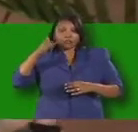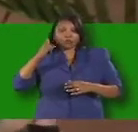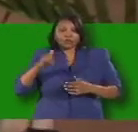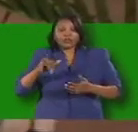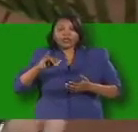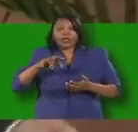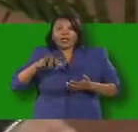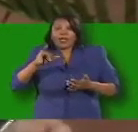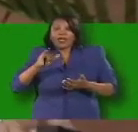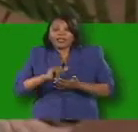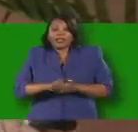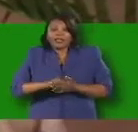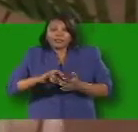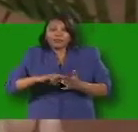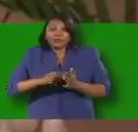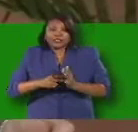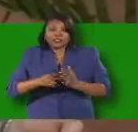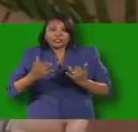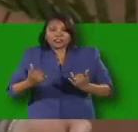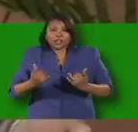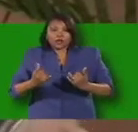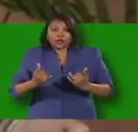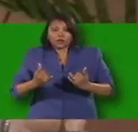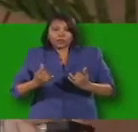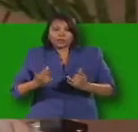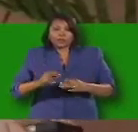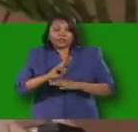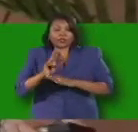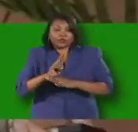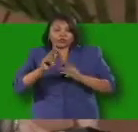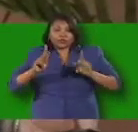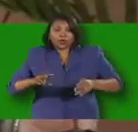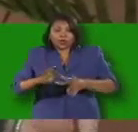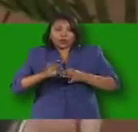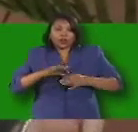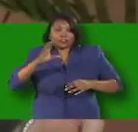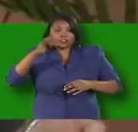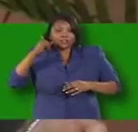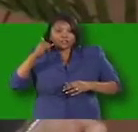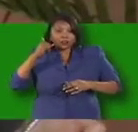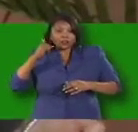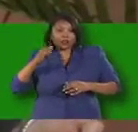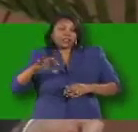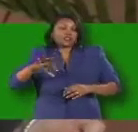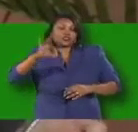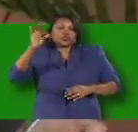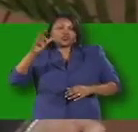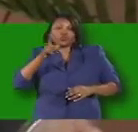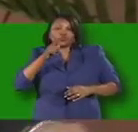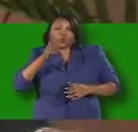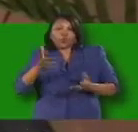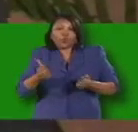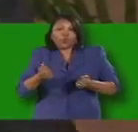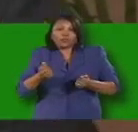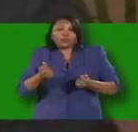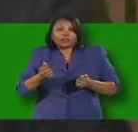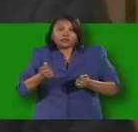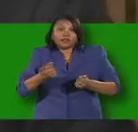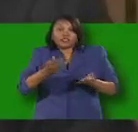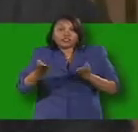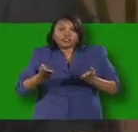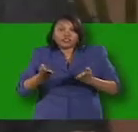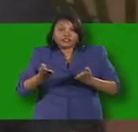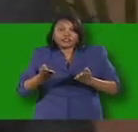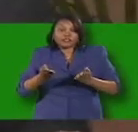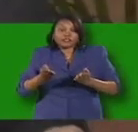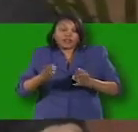that regulators will have a lot of fun with because in some cases, users can directly control their connections. So the operators ain't going